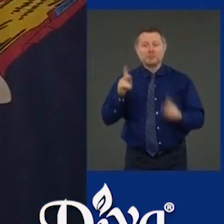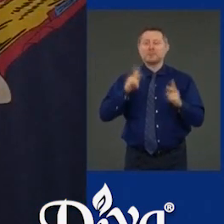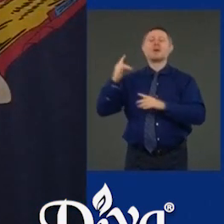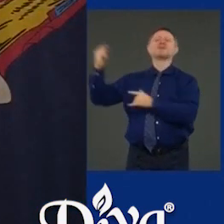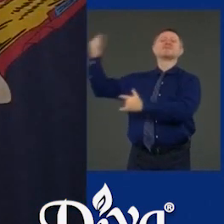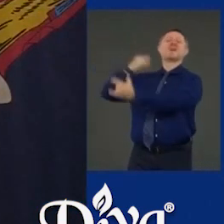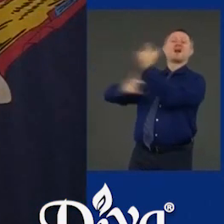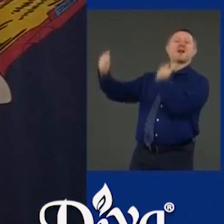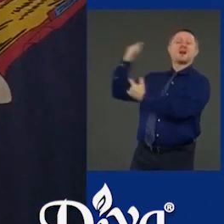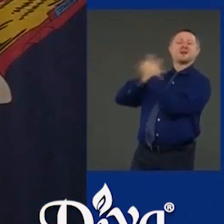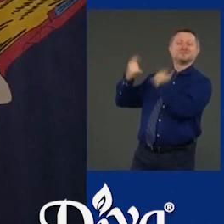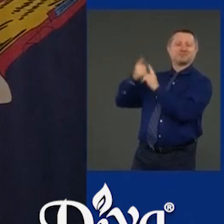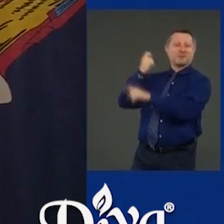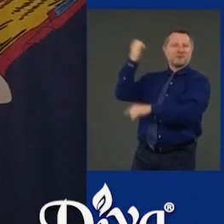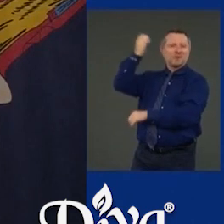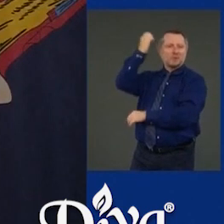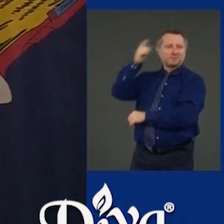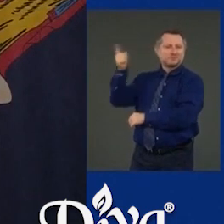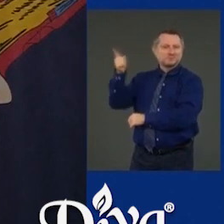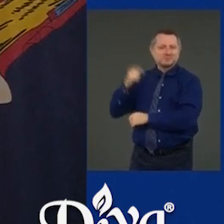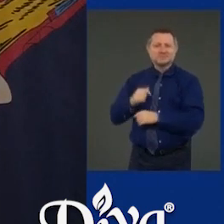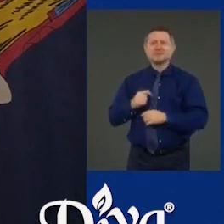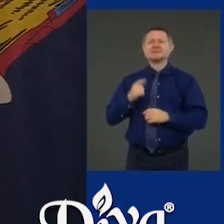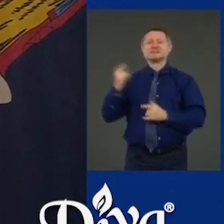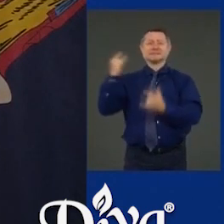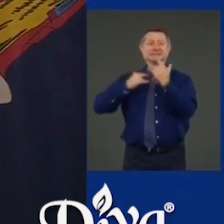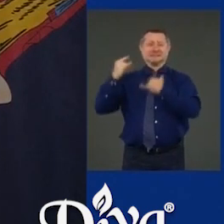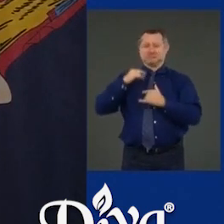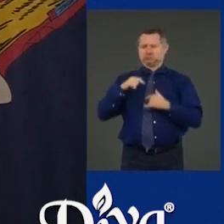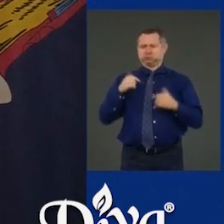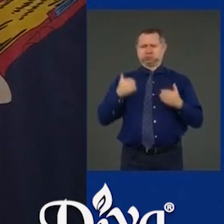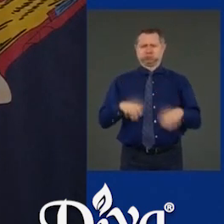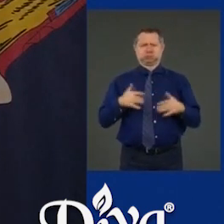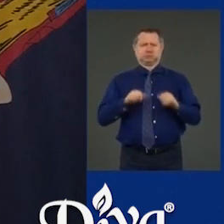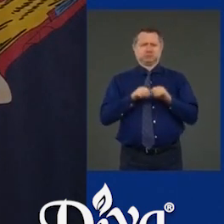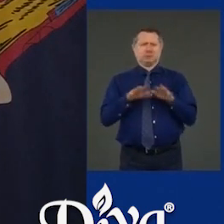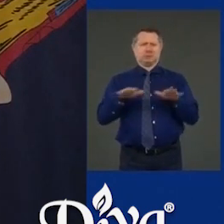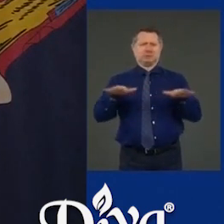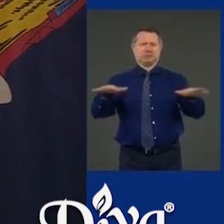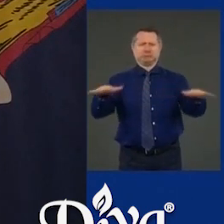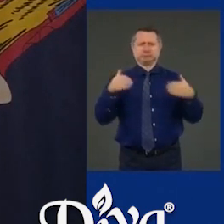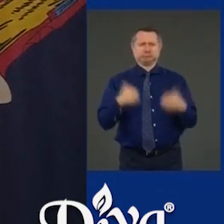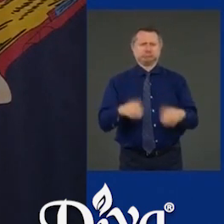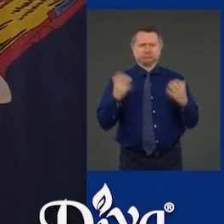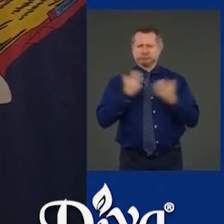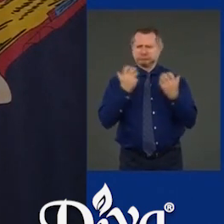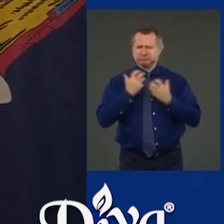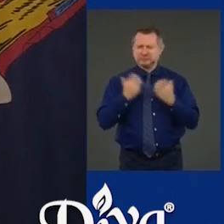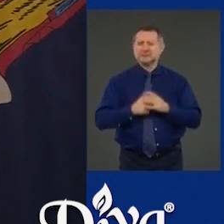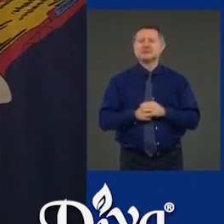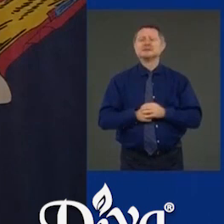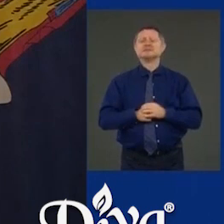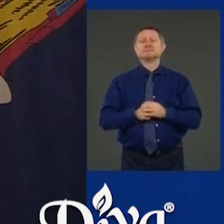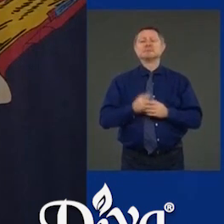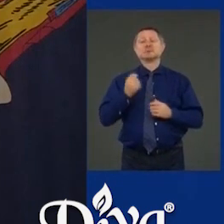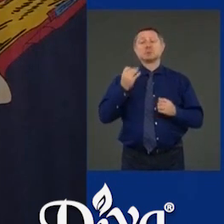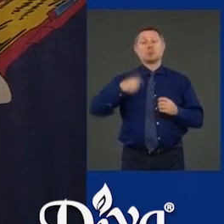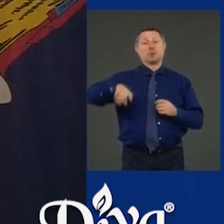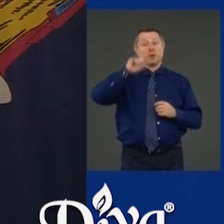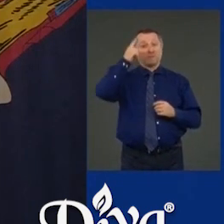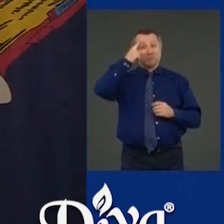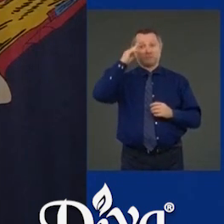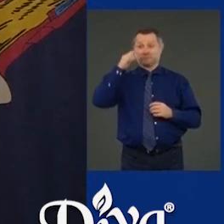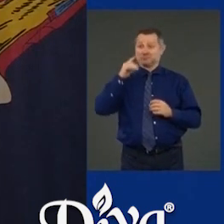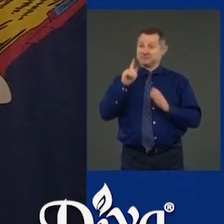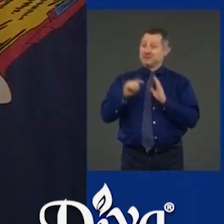brought the virus. They trace our virus in this region back to Europe. And we had a federal government that